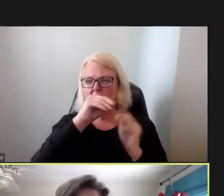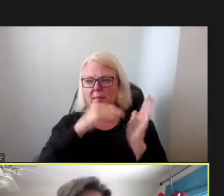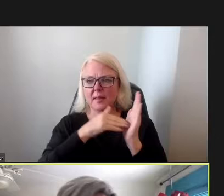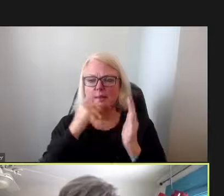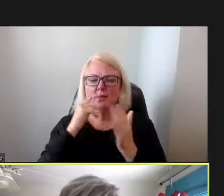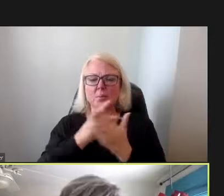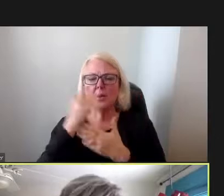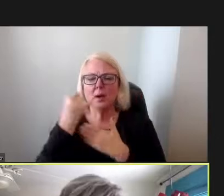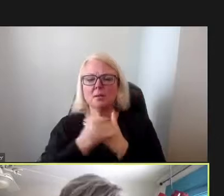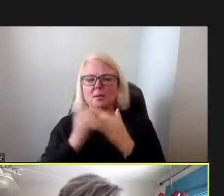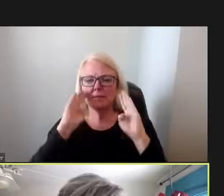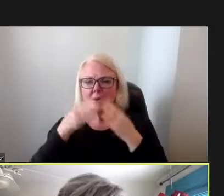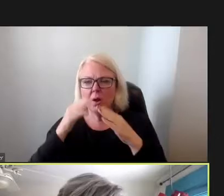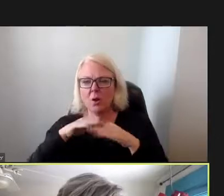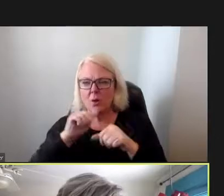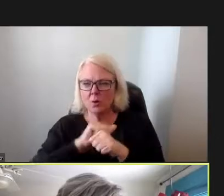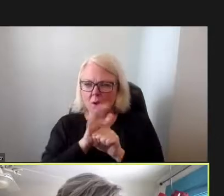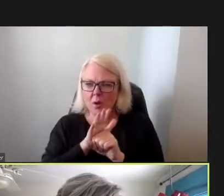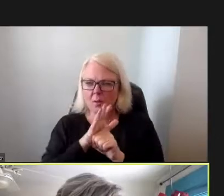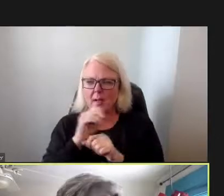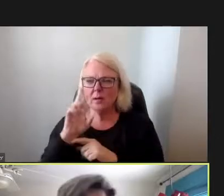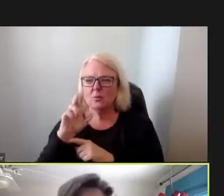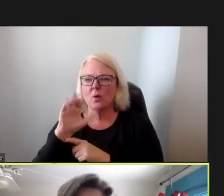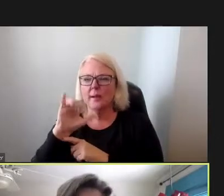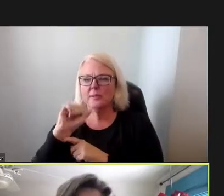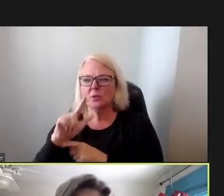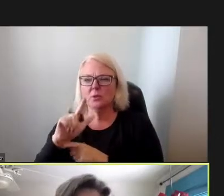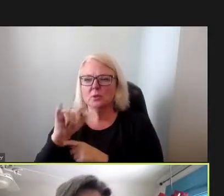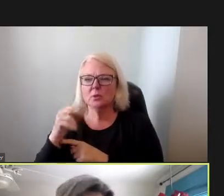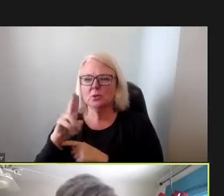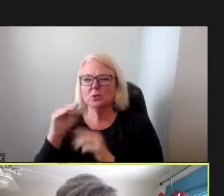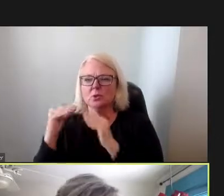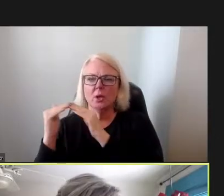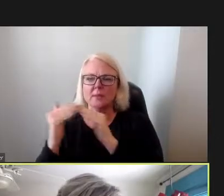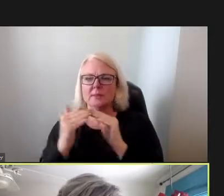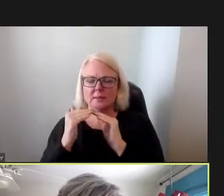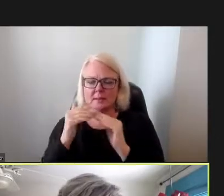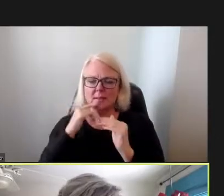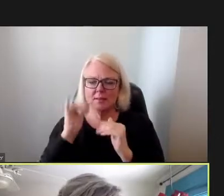projects that focus on COVID and racial justice. Unfortunately, these